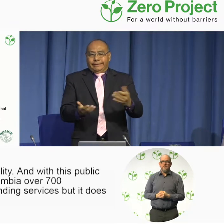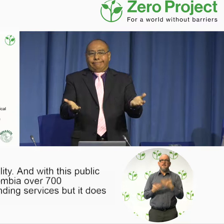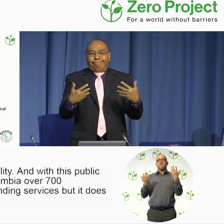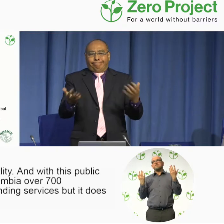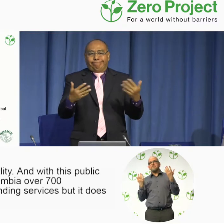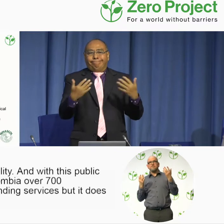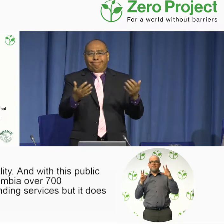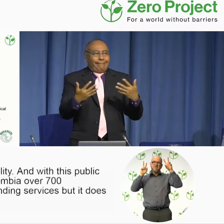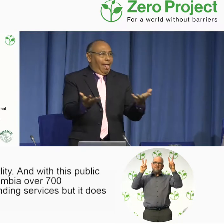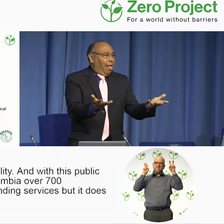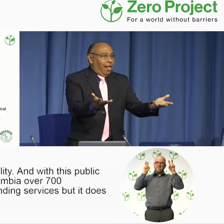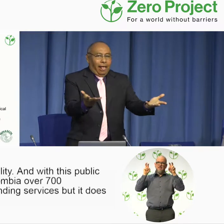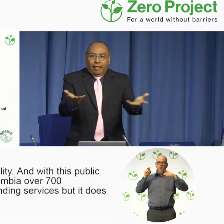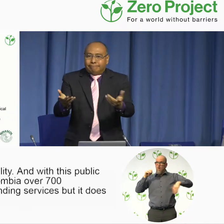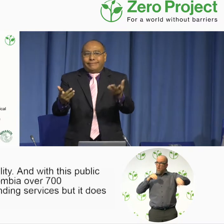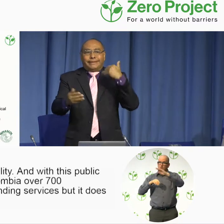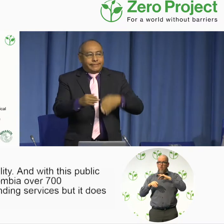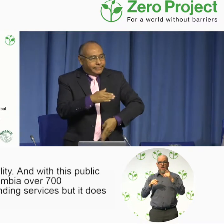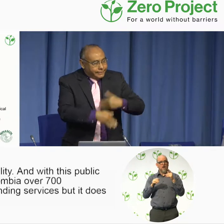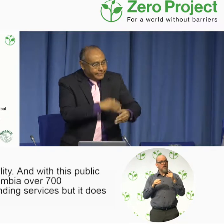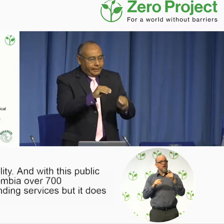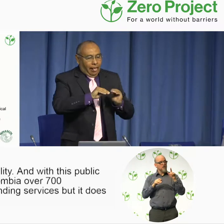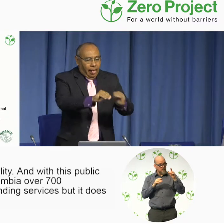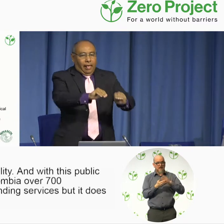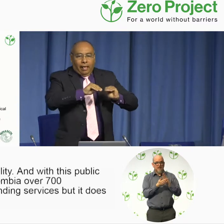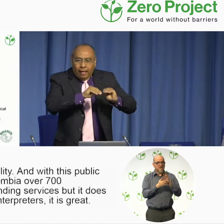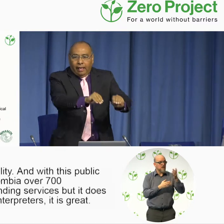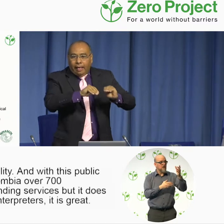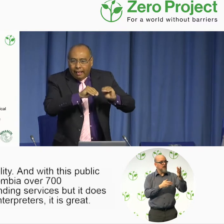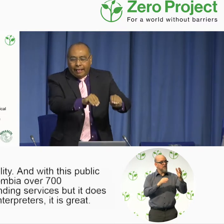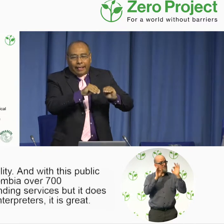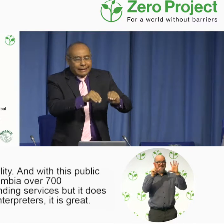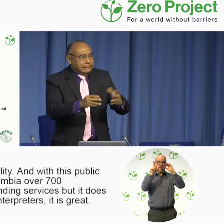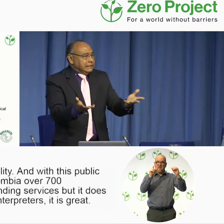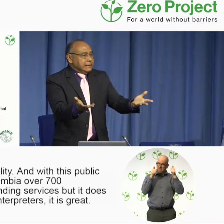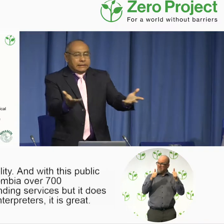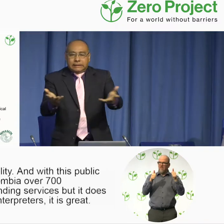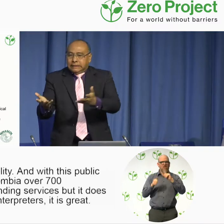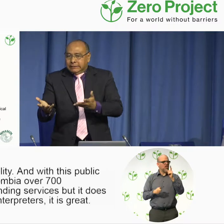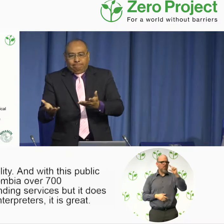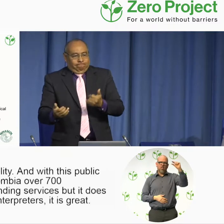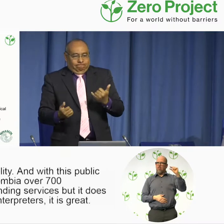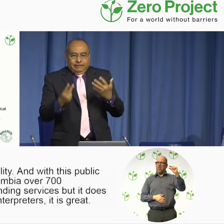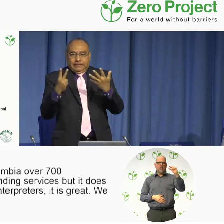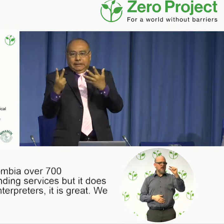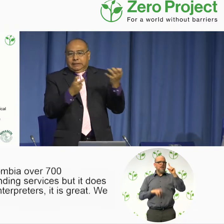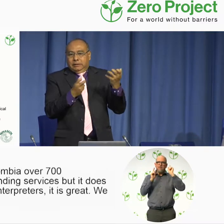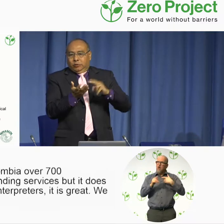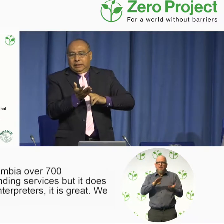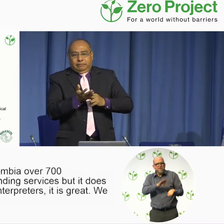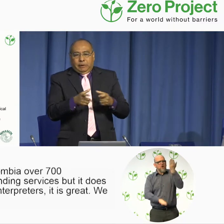covered. The lack of interpreters, it's great. We need nearly 2,000